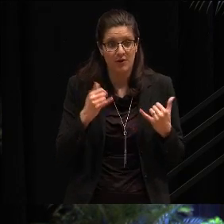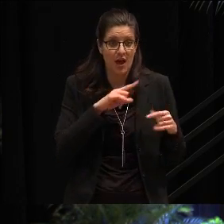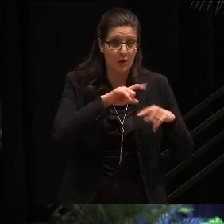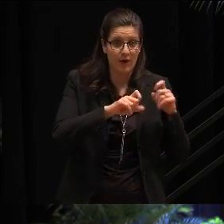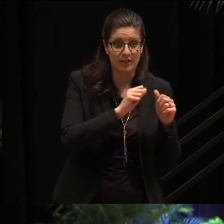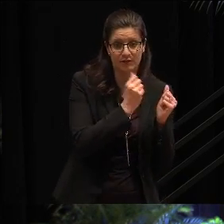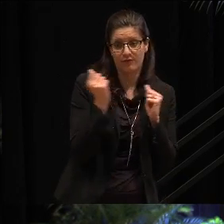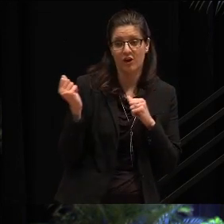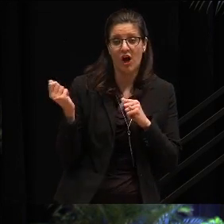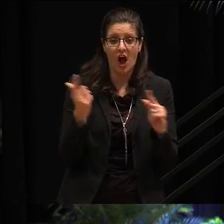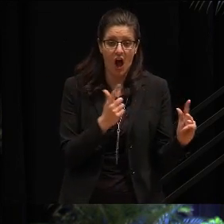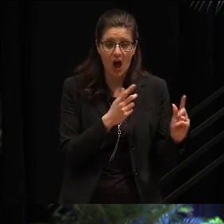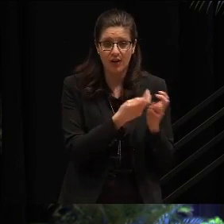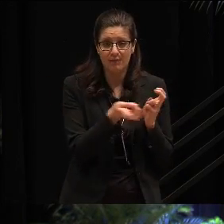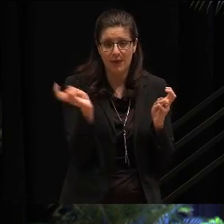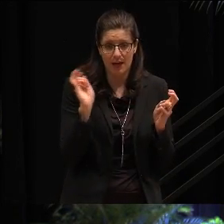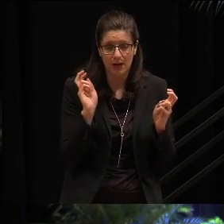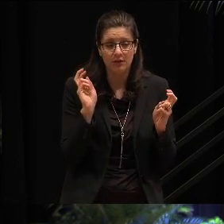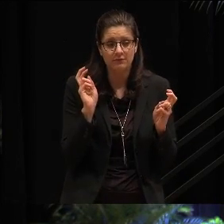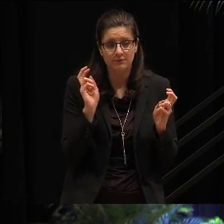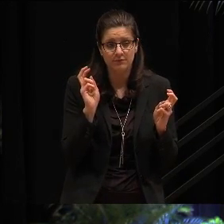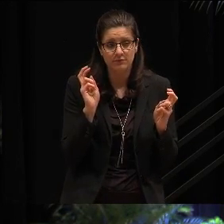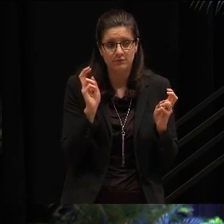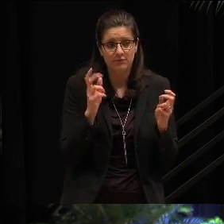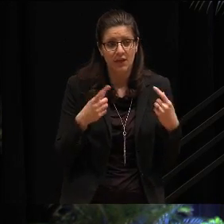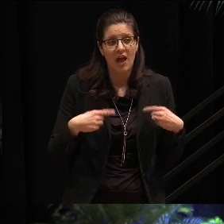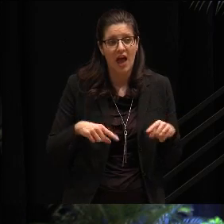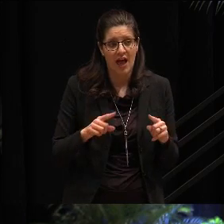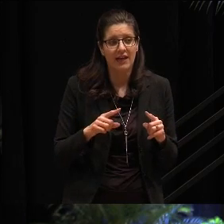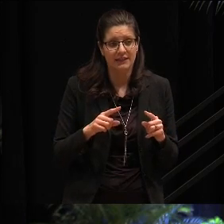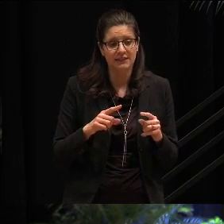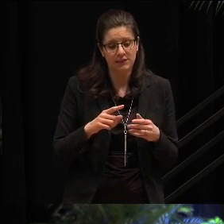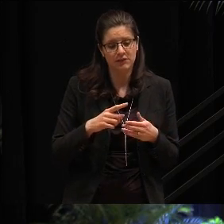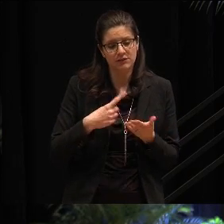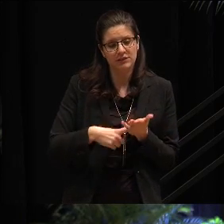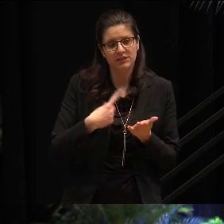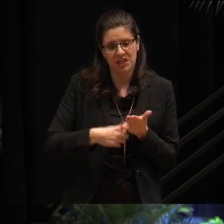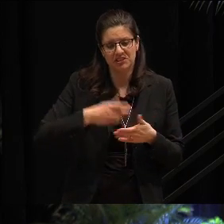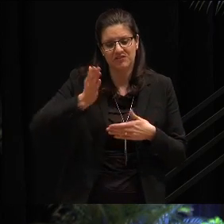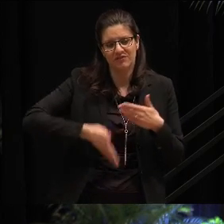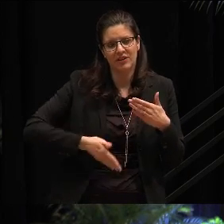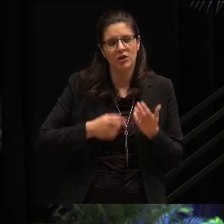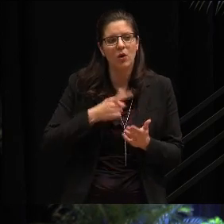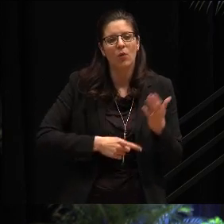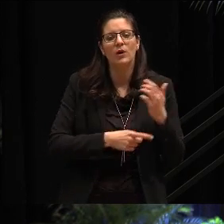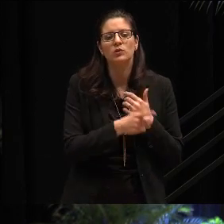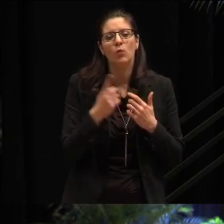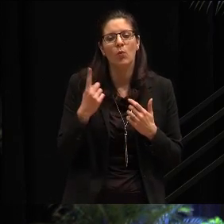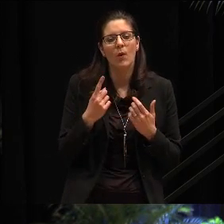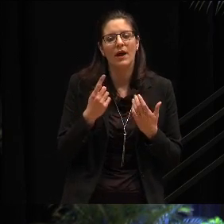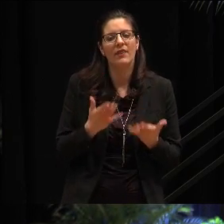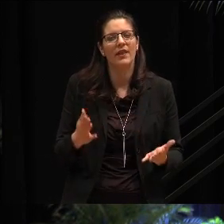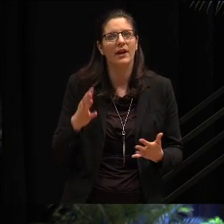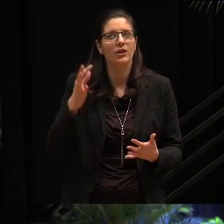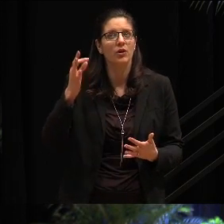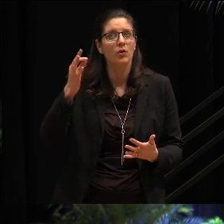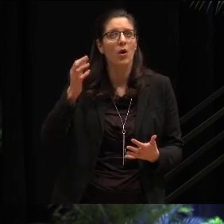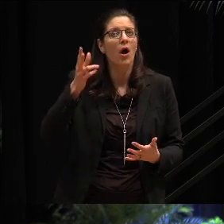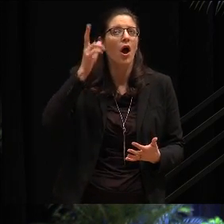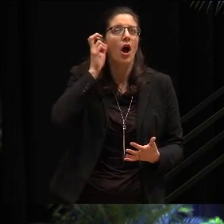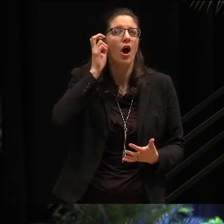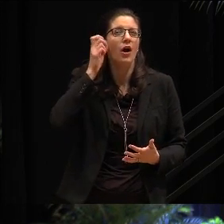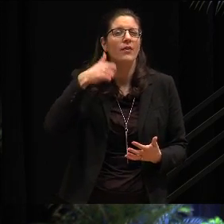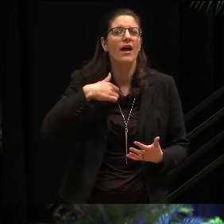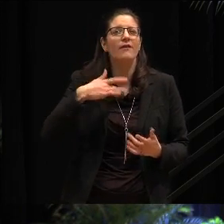panel. I'm wondering, actually, as the panel discussion ends later, what's one thing that you heard tonight that